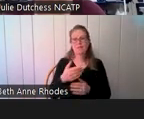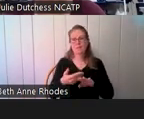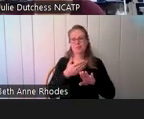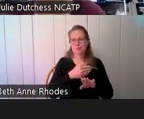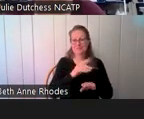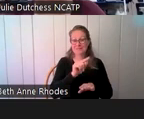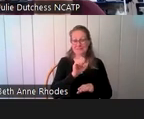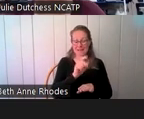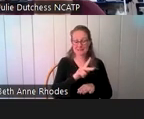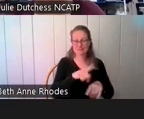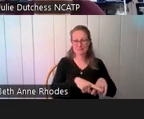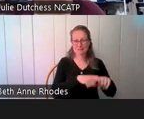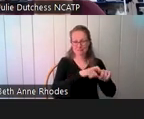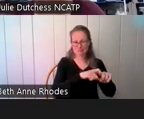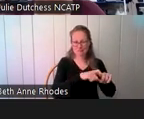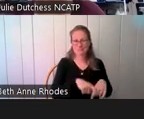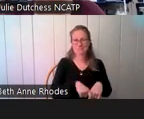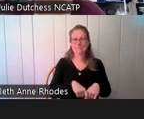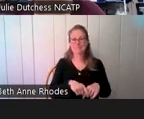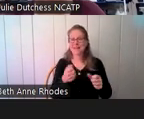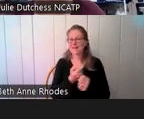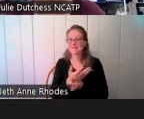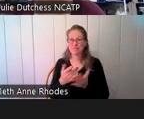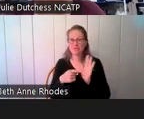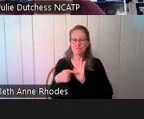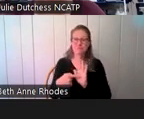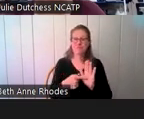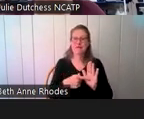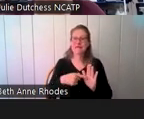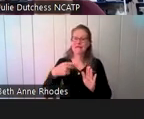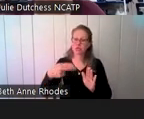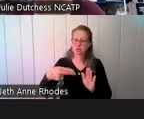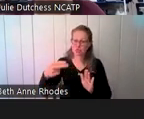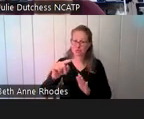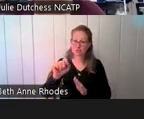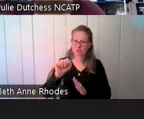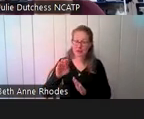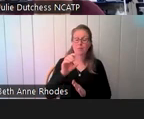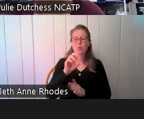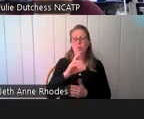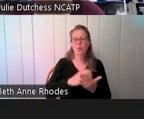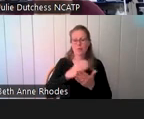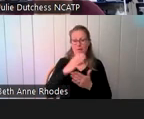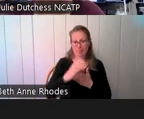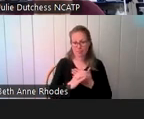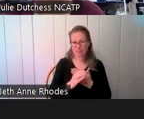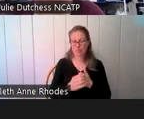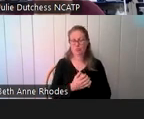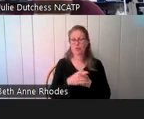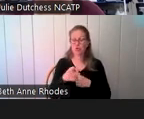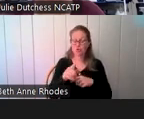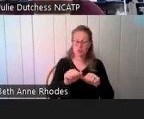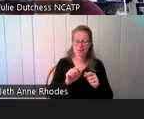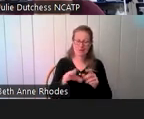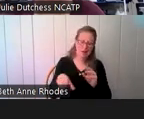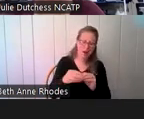All historical task entries are displayed in Calendar tab or History tab. Here you can also manually add or modify